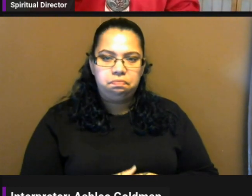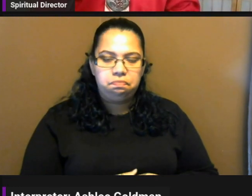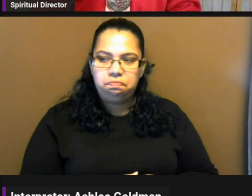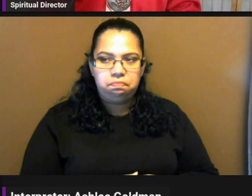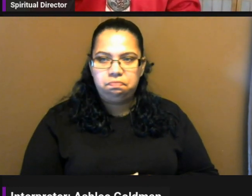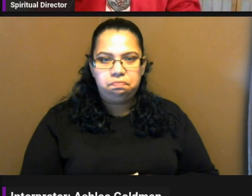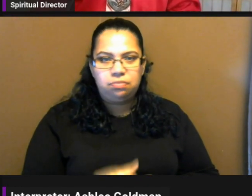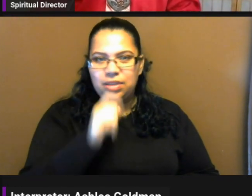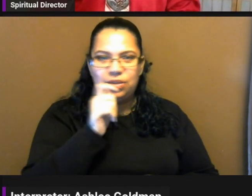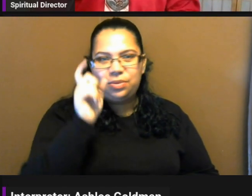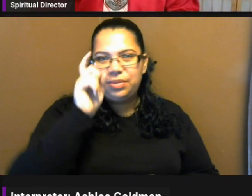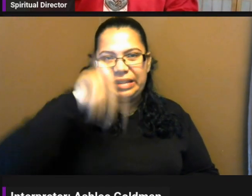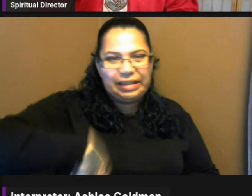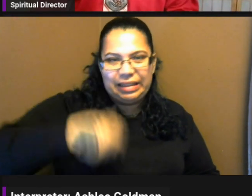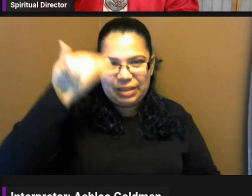You don't need to know the why.